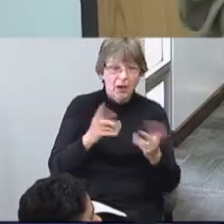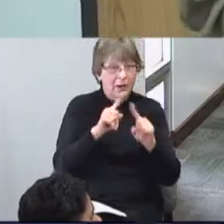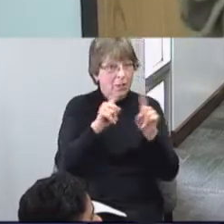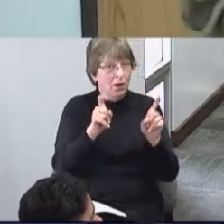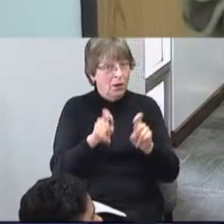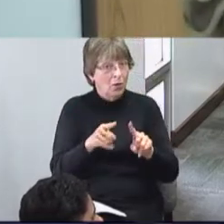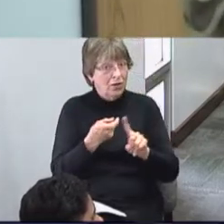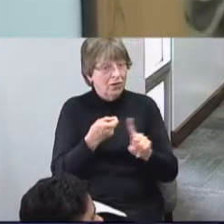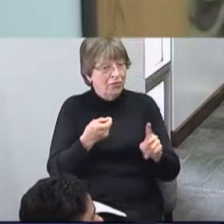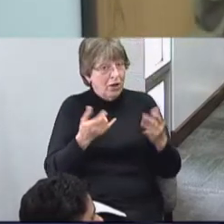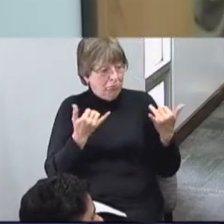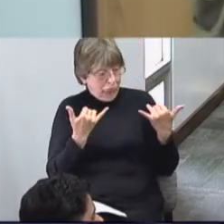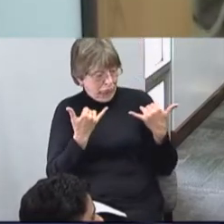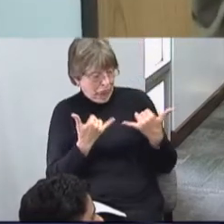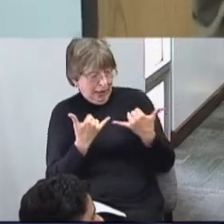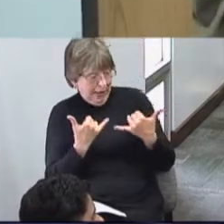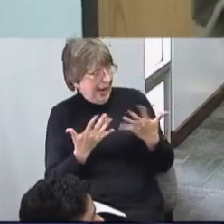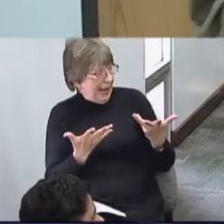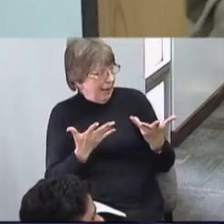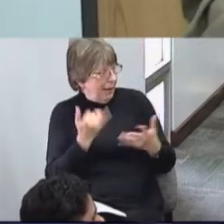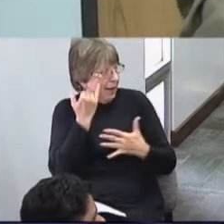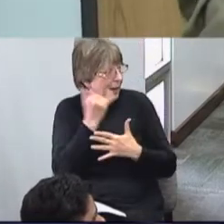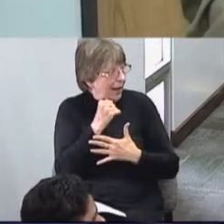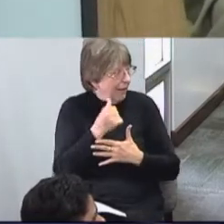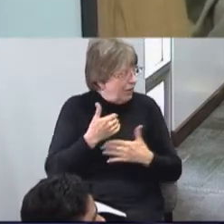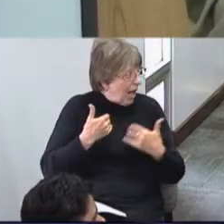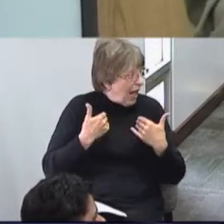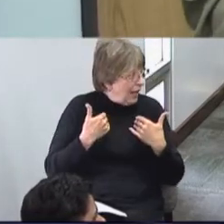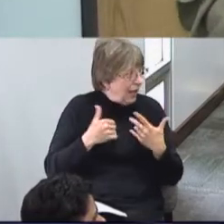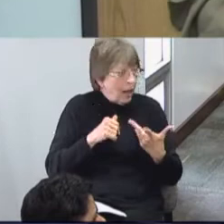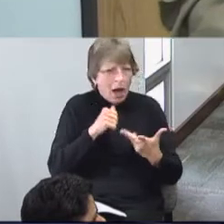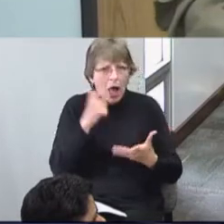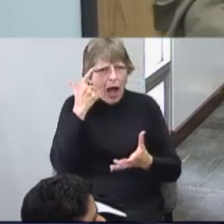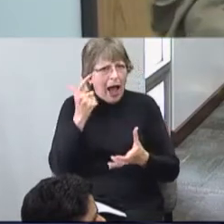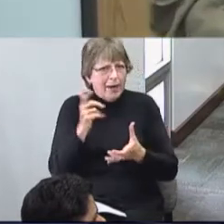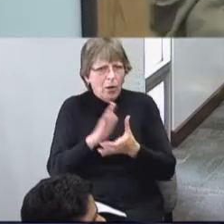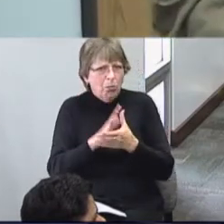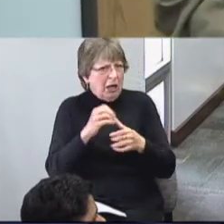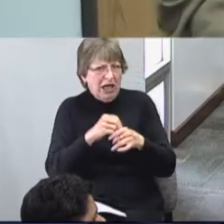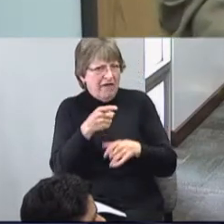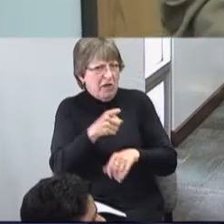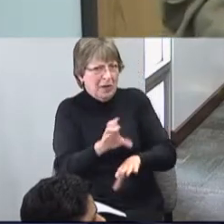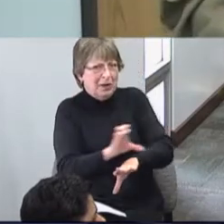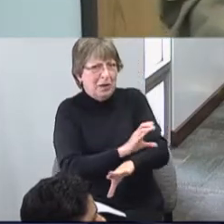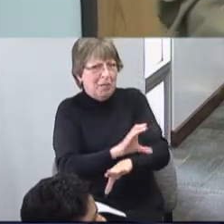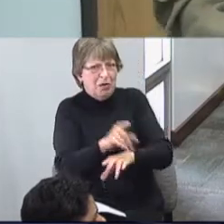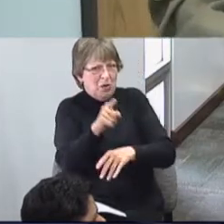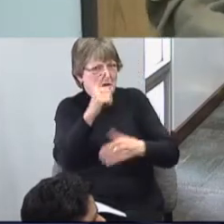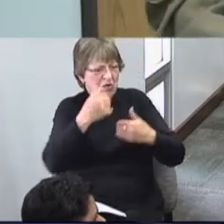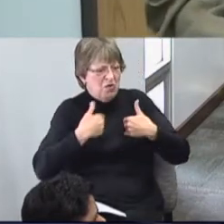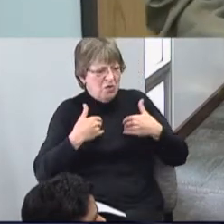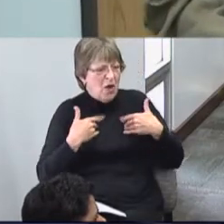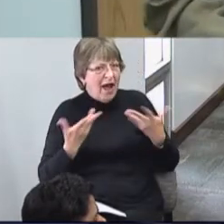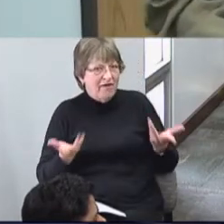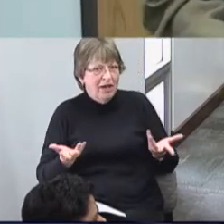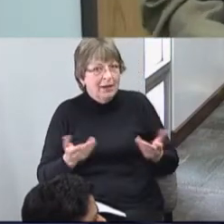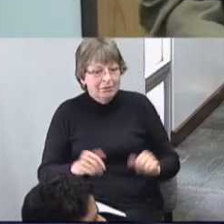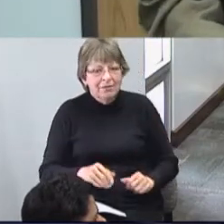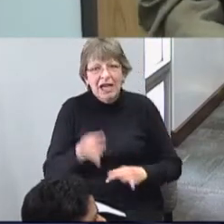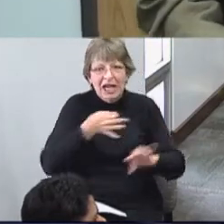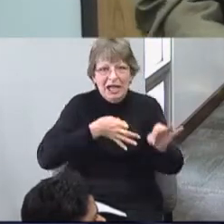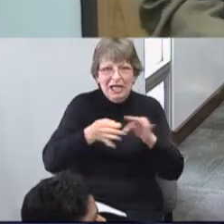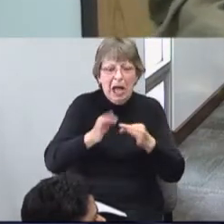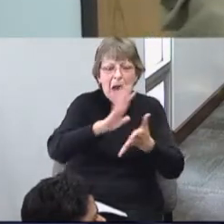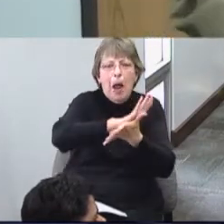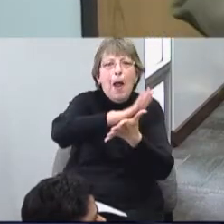If not, I do have, I don't believe in those computers that you've got in front of you, so I've got some hard copies